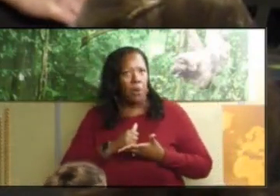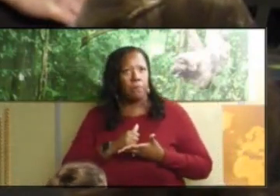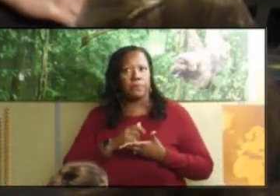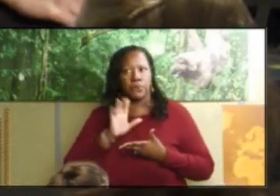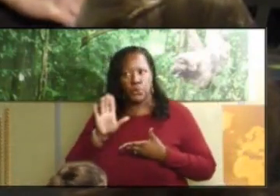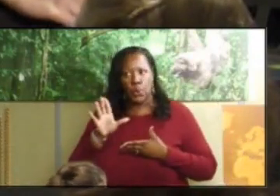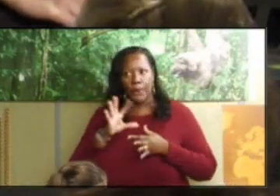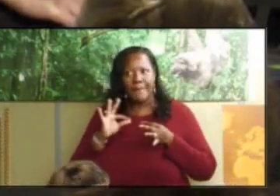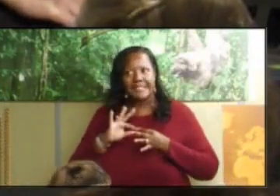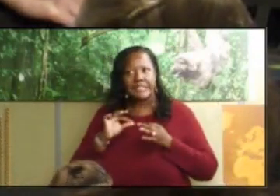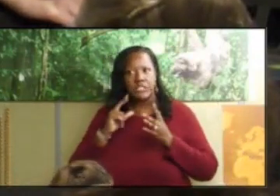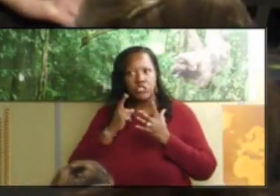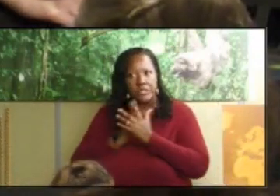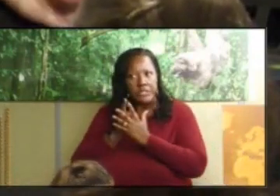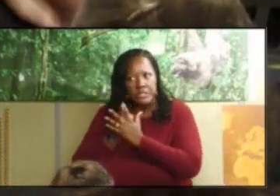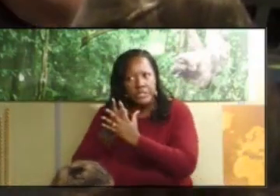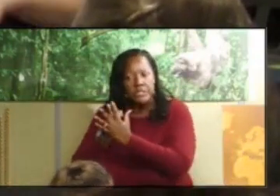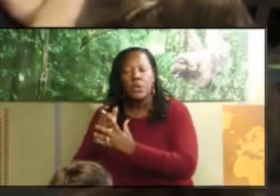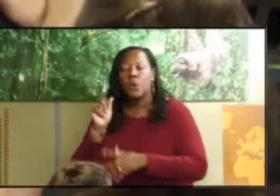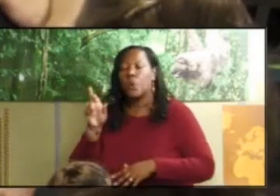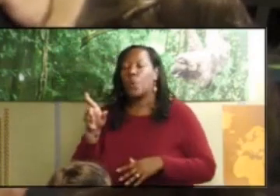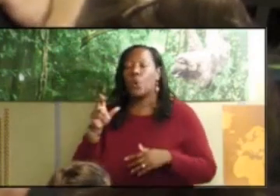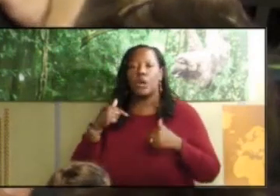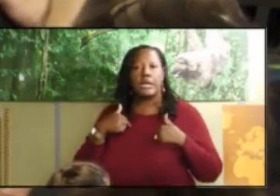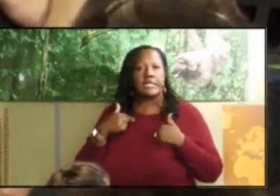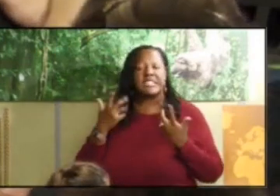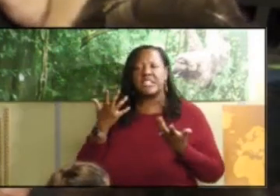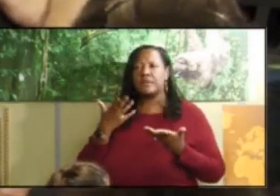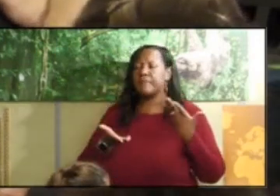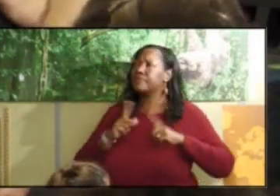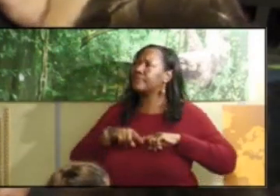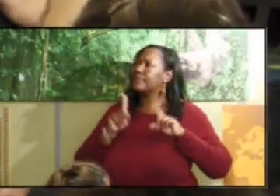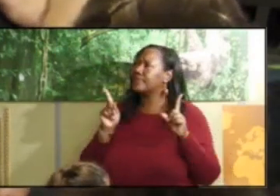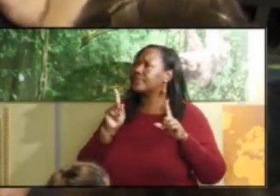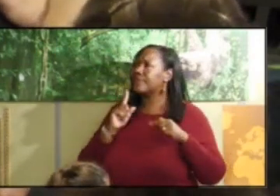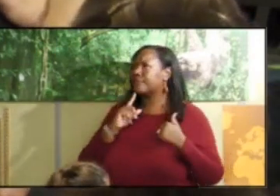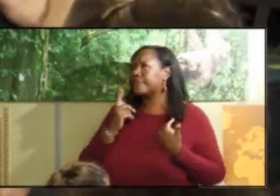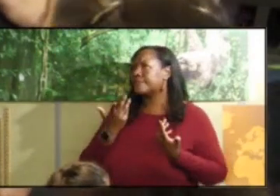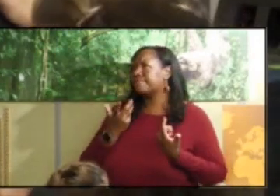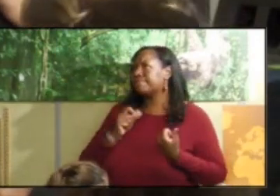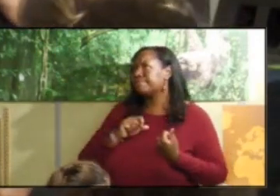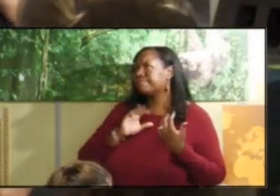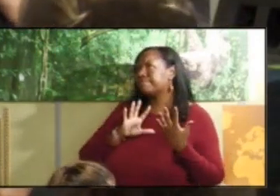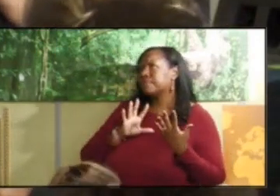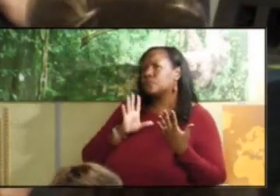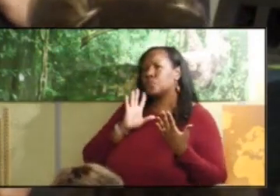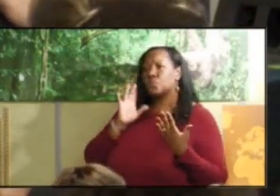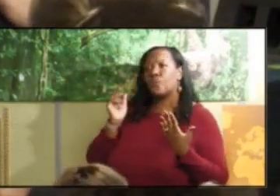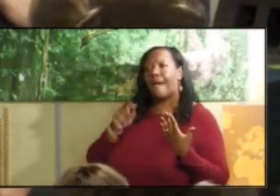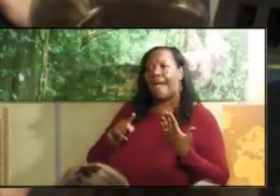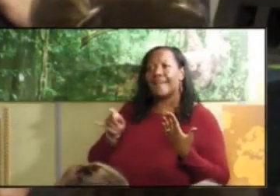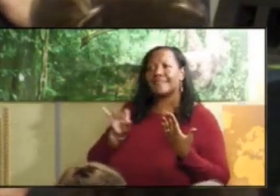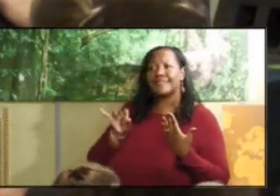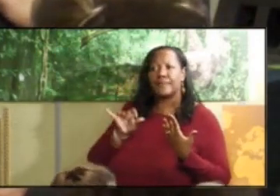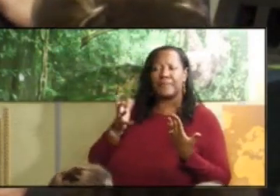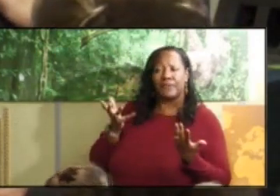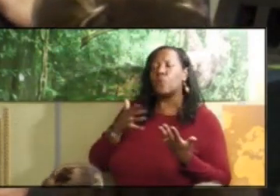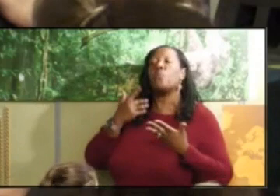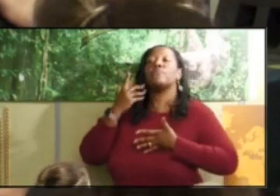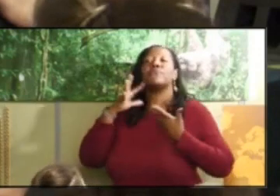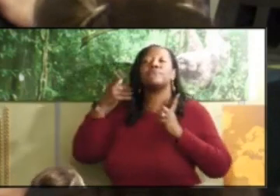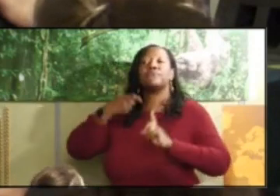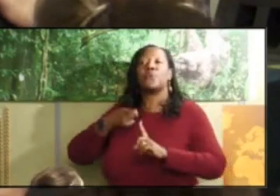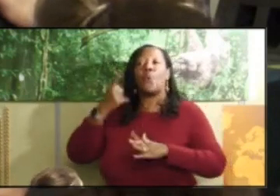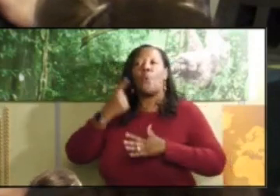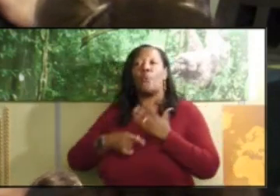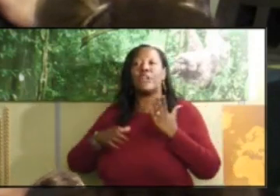or is it, is there maybe a different way to ask a very similar thing? Just what is the point that you're